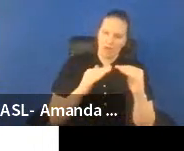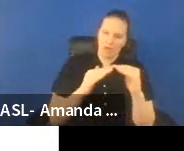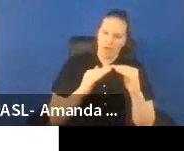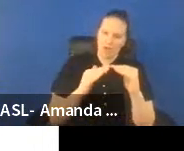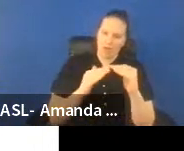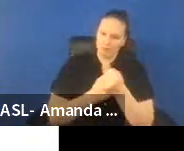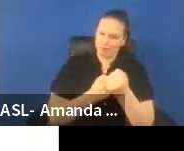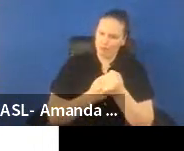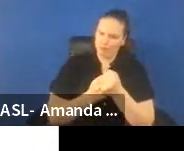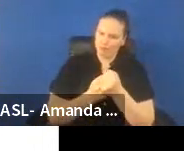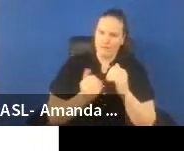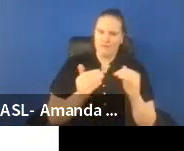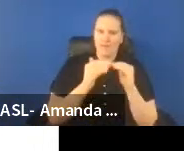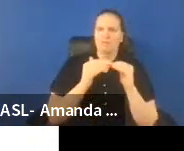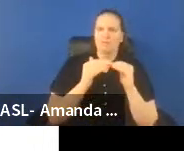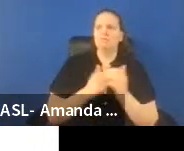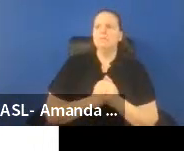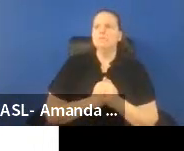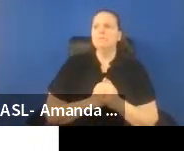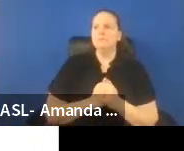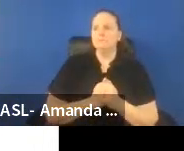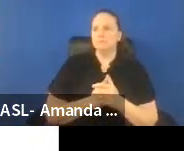fairness,